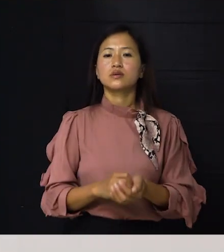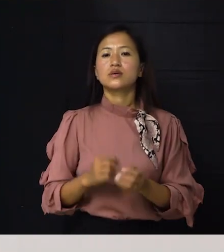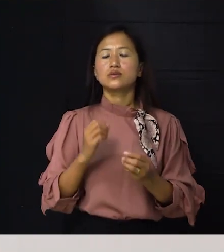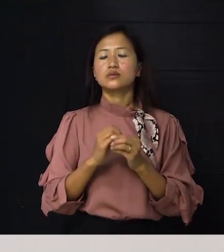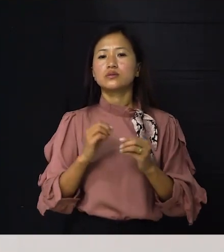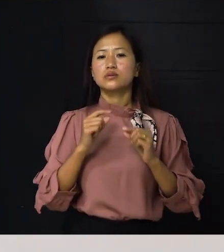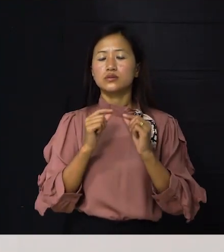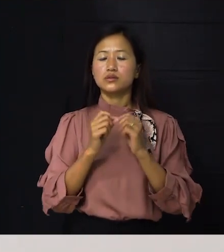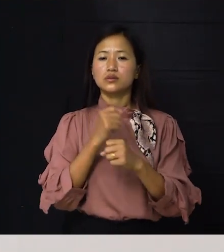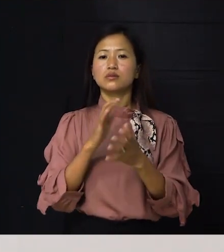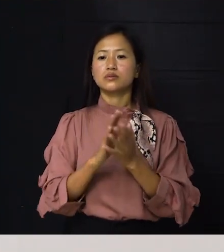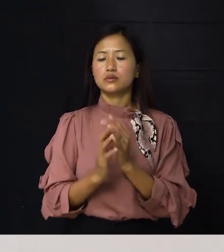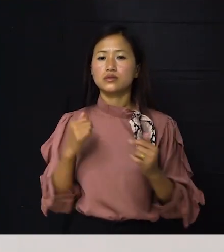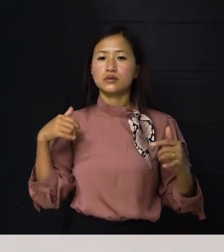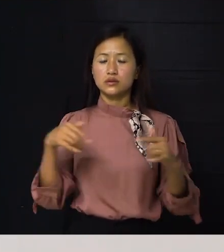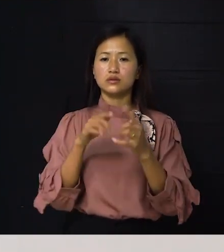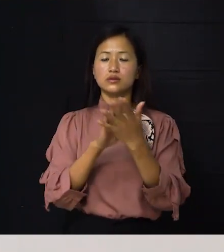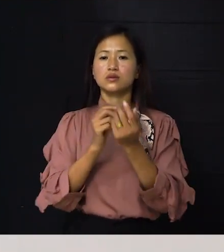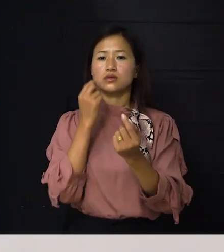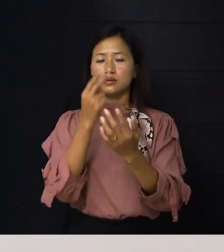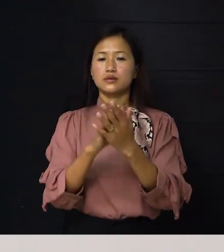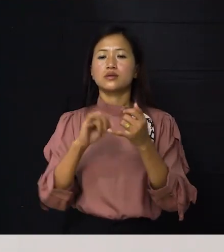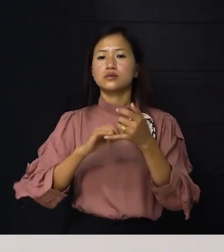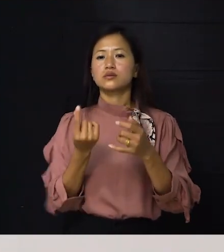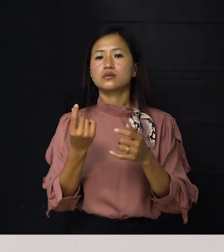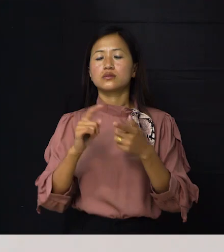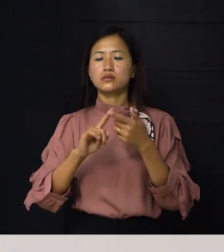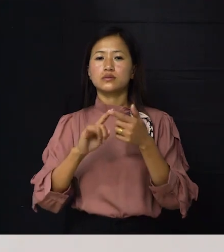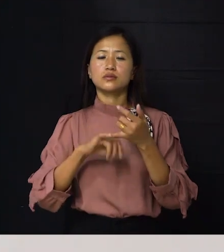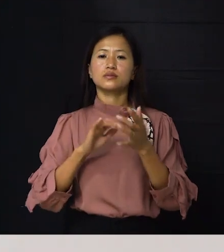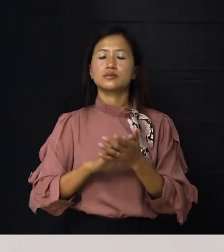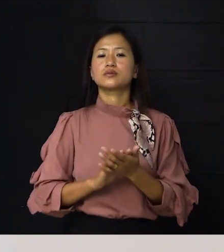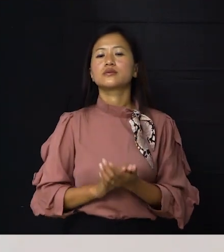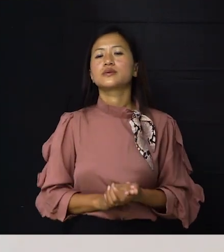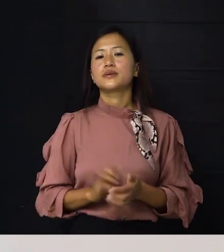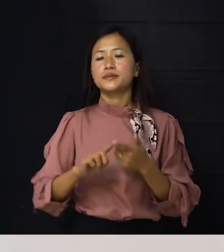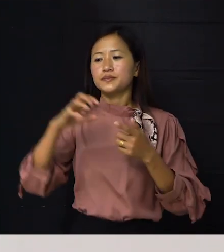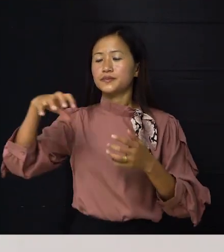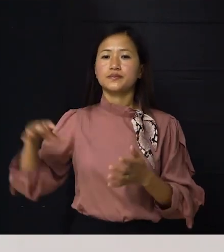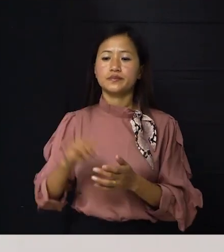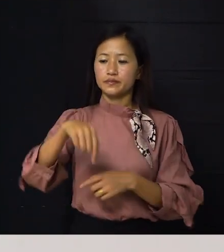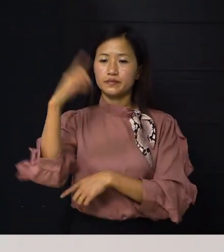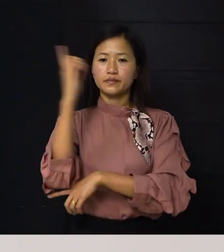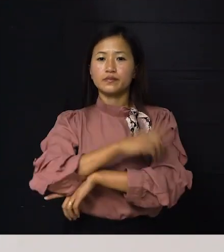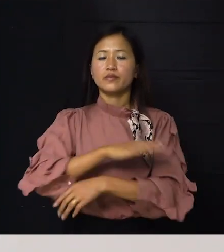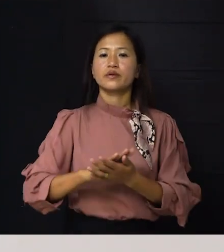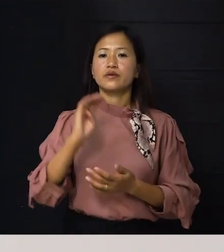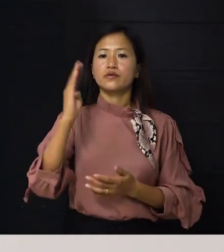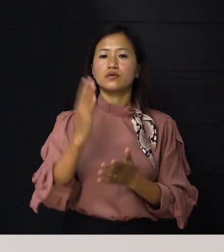glory, that added to the success of the Mughal Empire, right? So today I've completed this